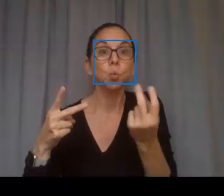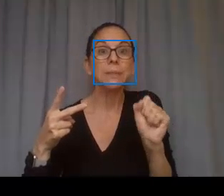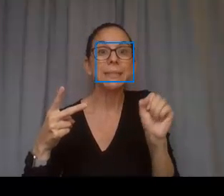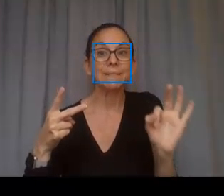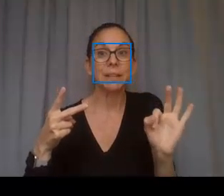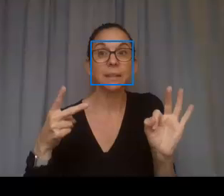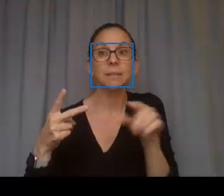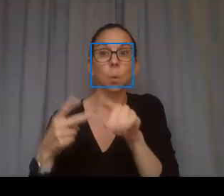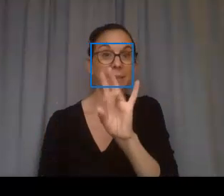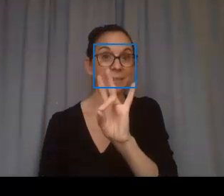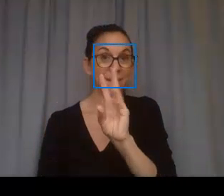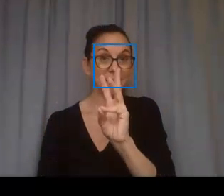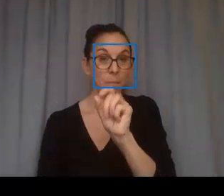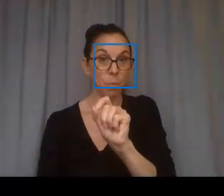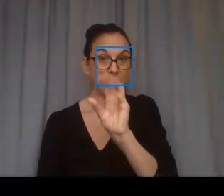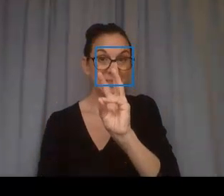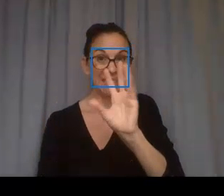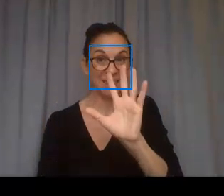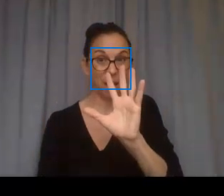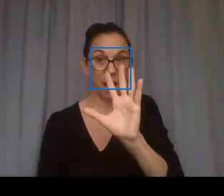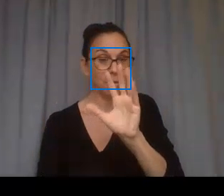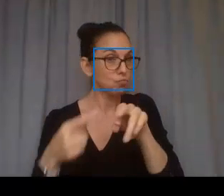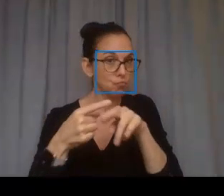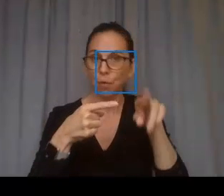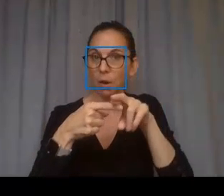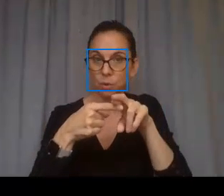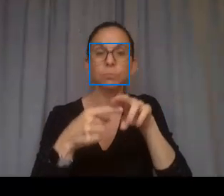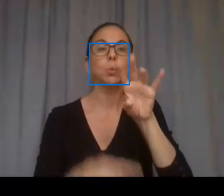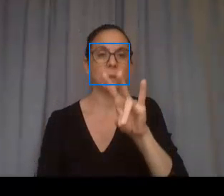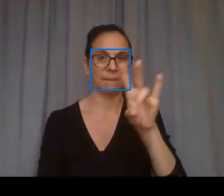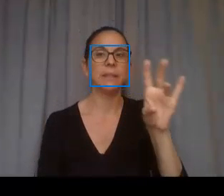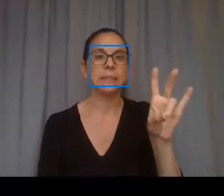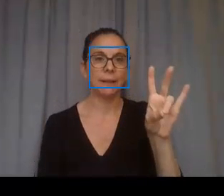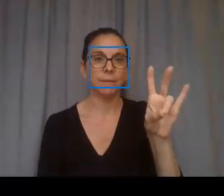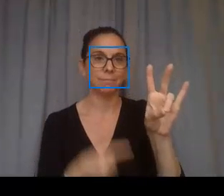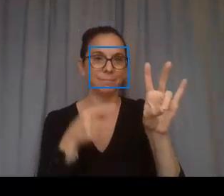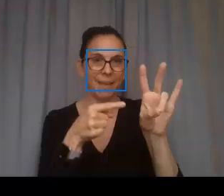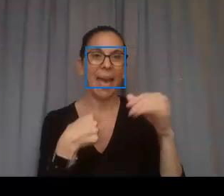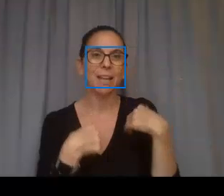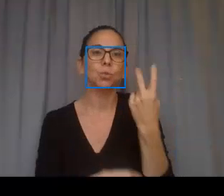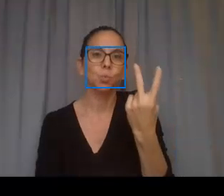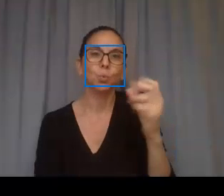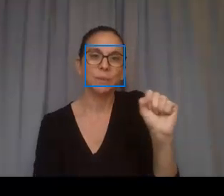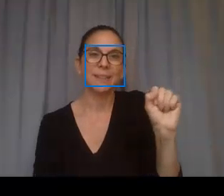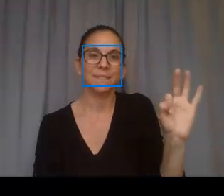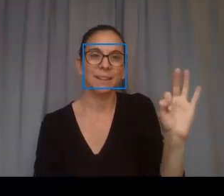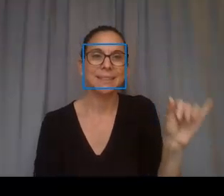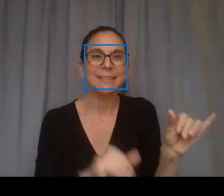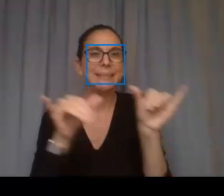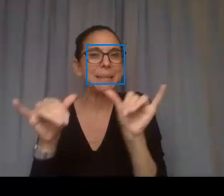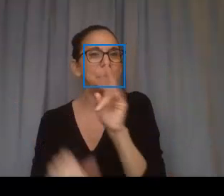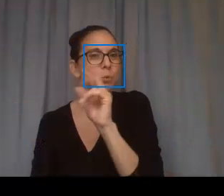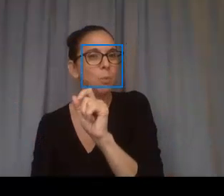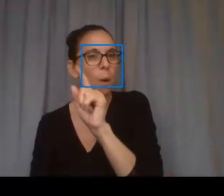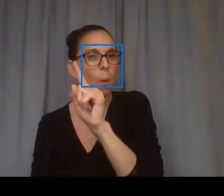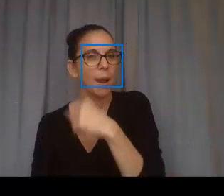digits. So I'm going to take that 76.65 and round it to 77. Okay. For my